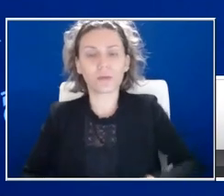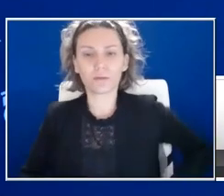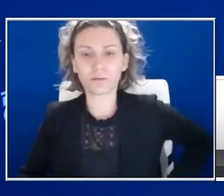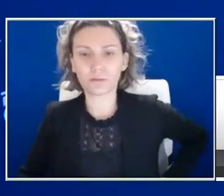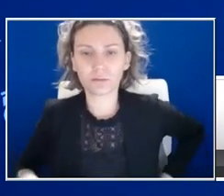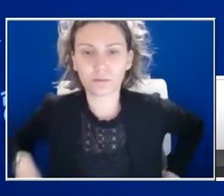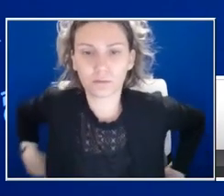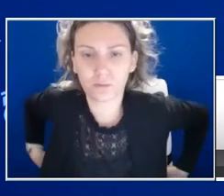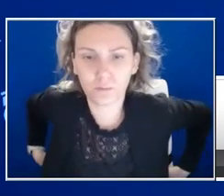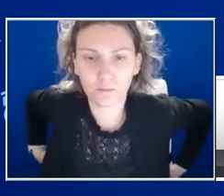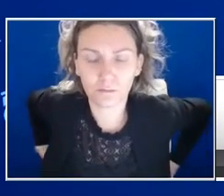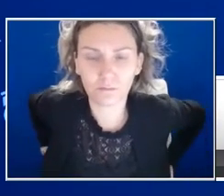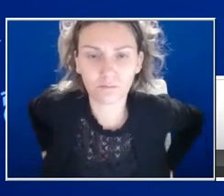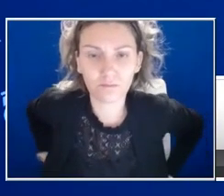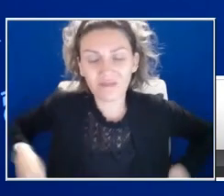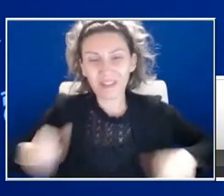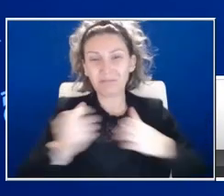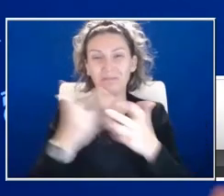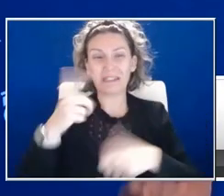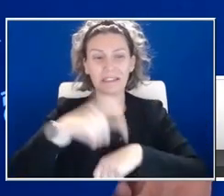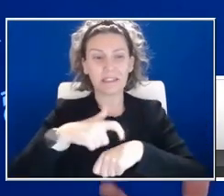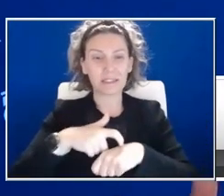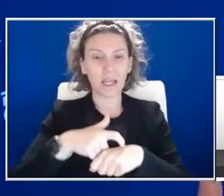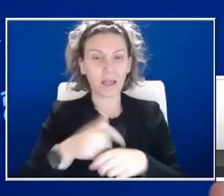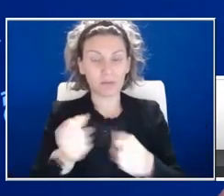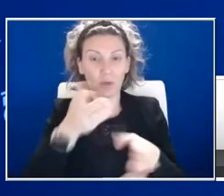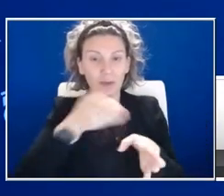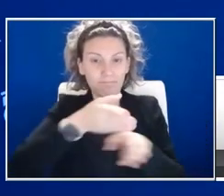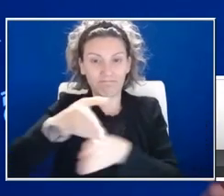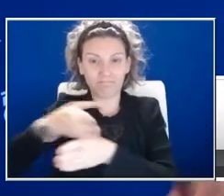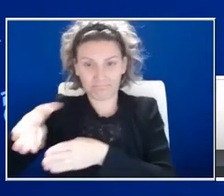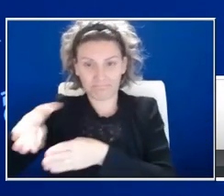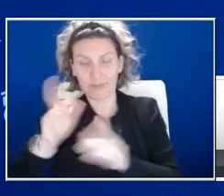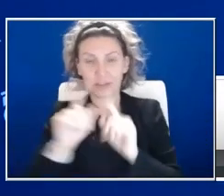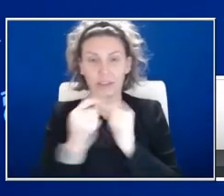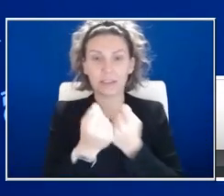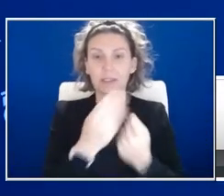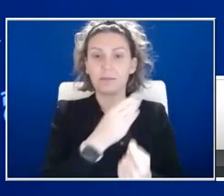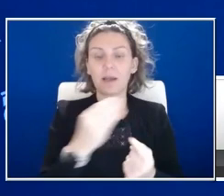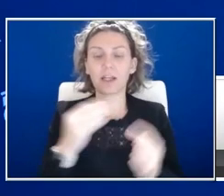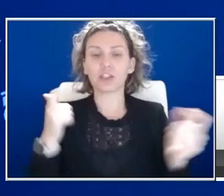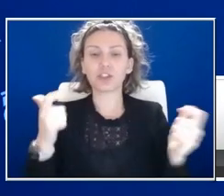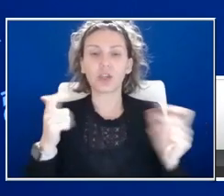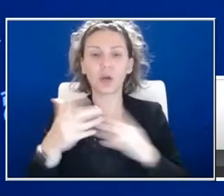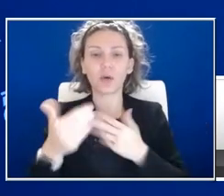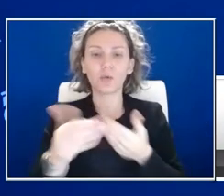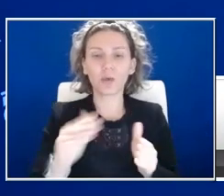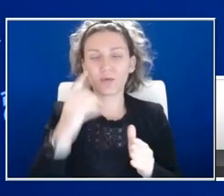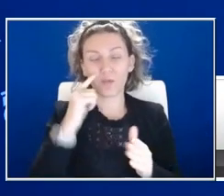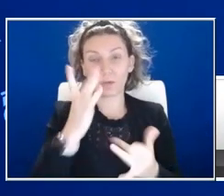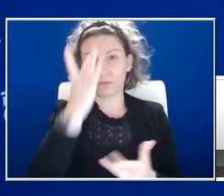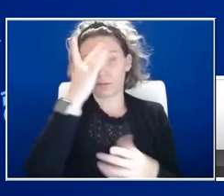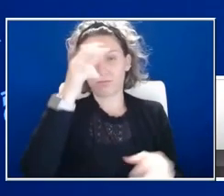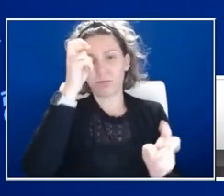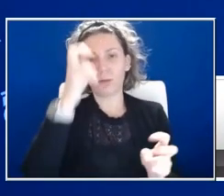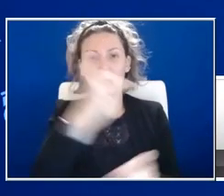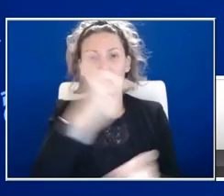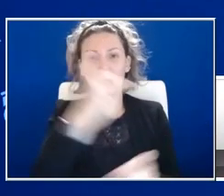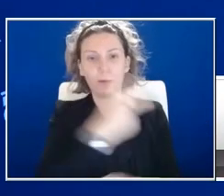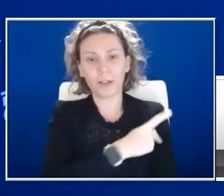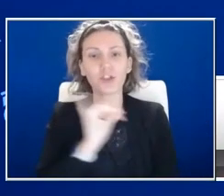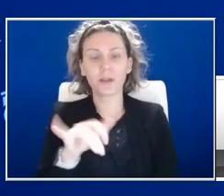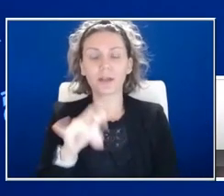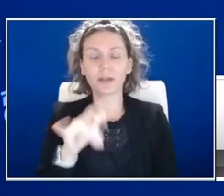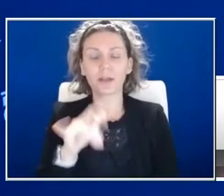multidisciplinary teams in, and so having a large rooms when you have very sick patients, that's going to be a huge advantage for